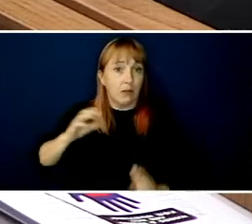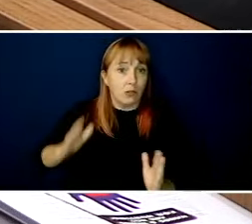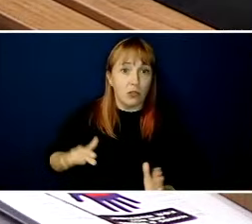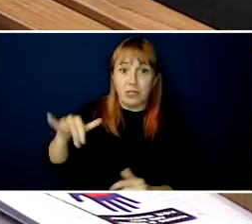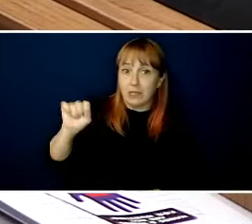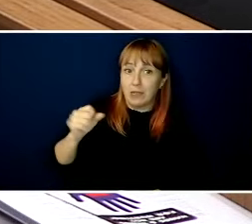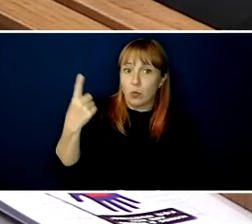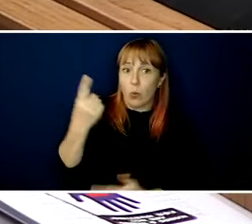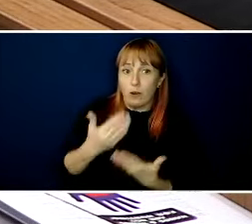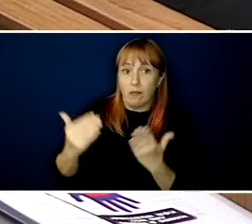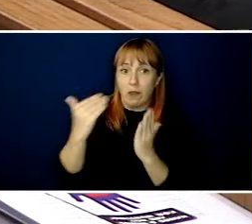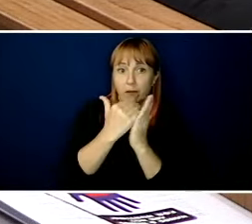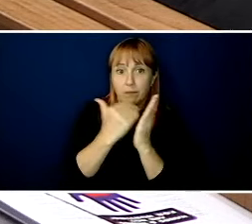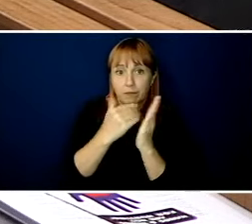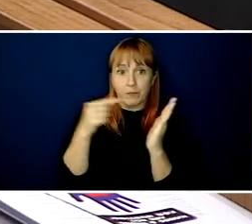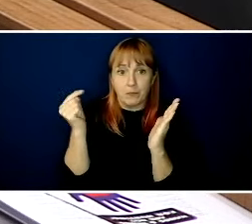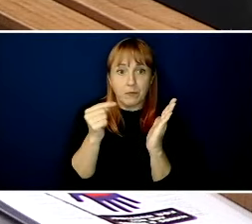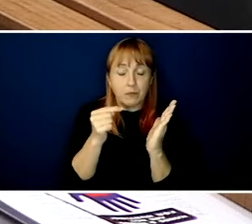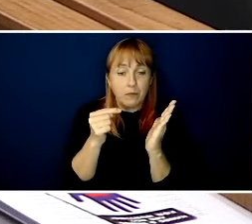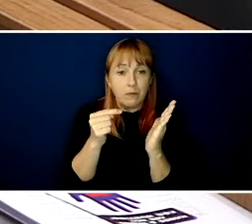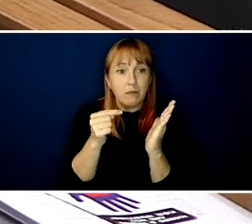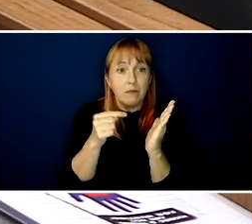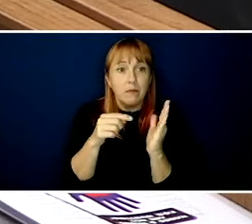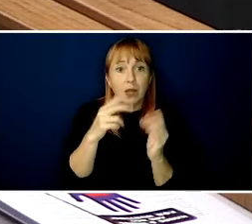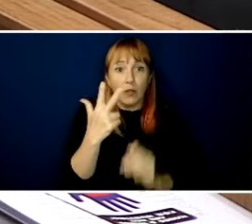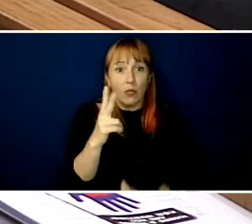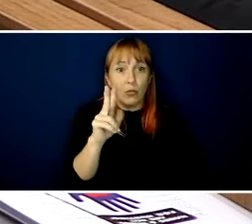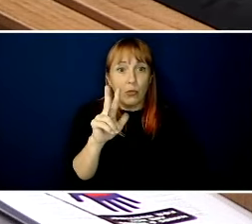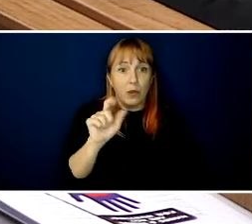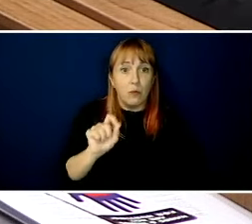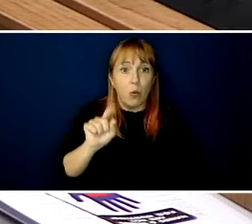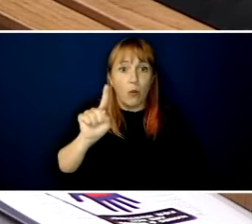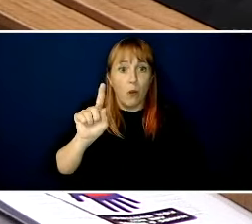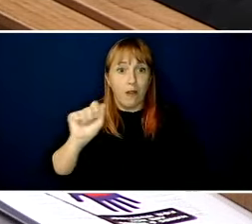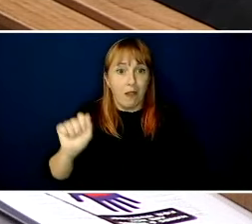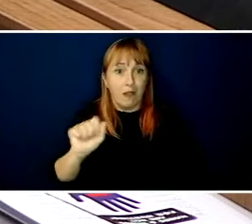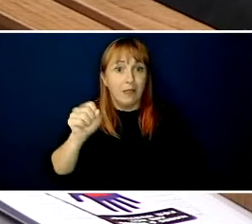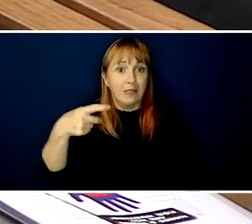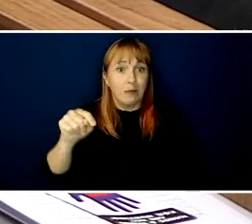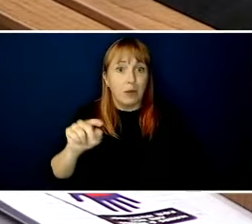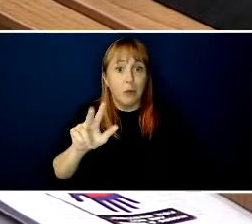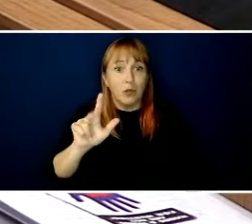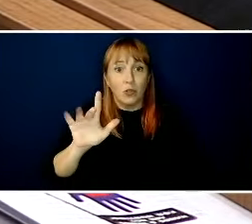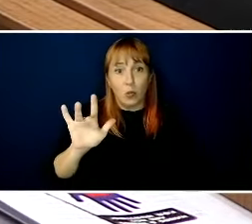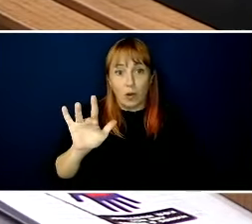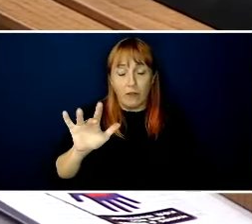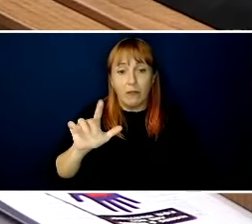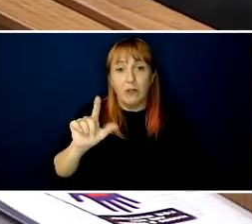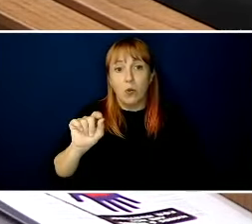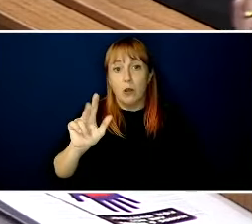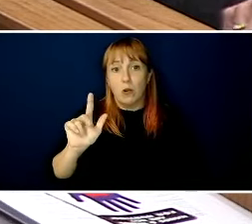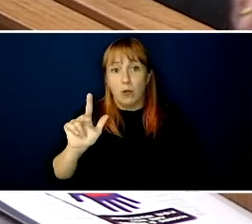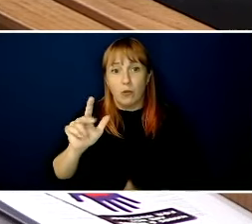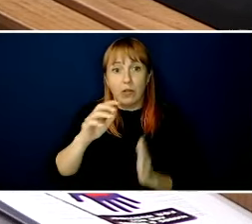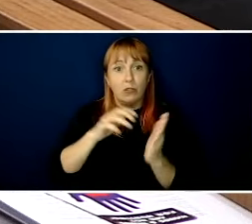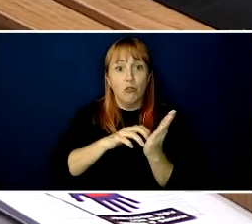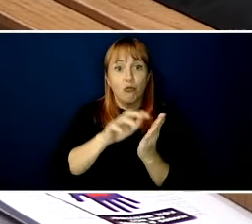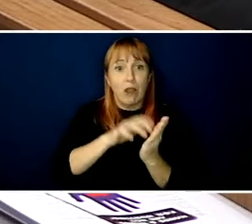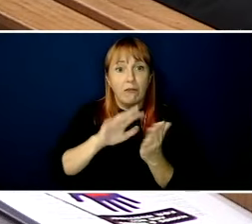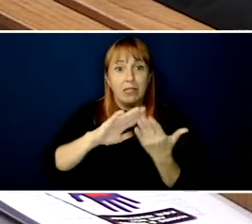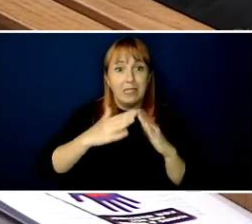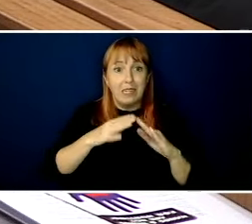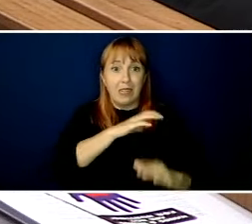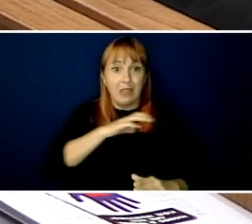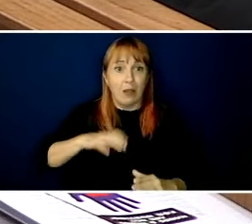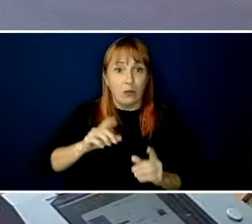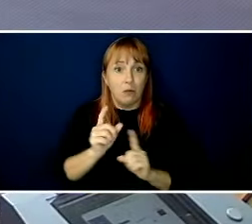one item on tonight's consent agenda. That's item 3.1A, the September 25th, 2023 draft City Council minutes. And that concludes the consent